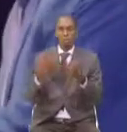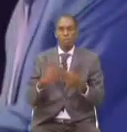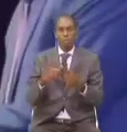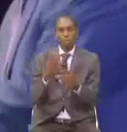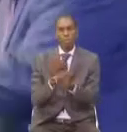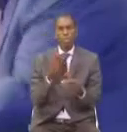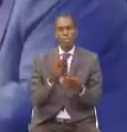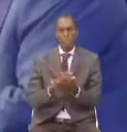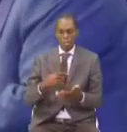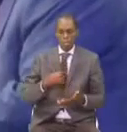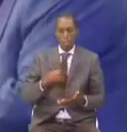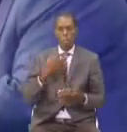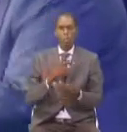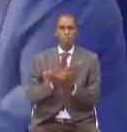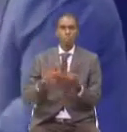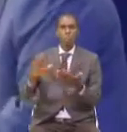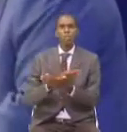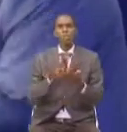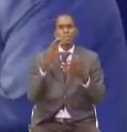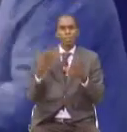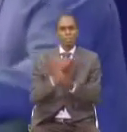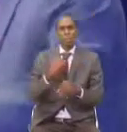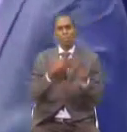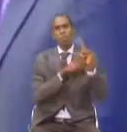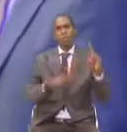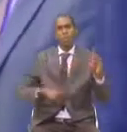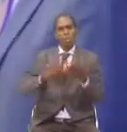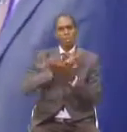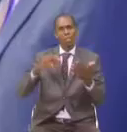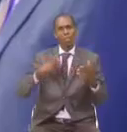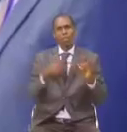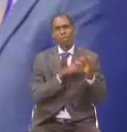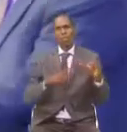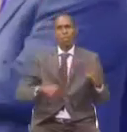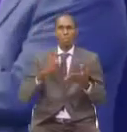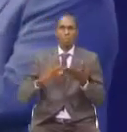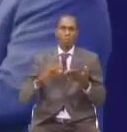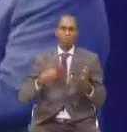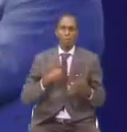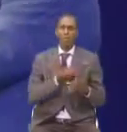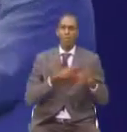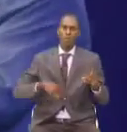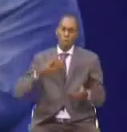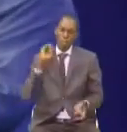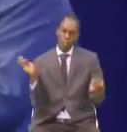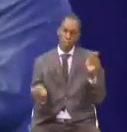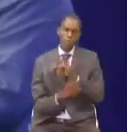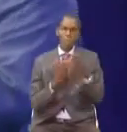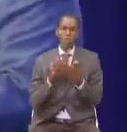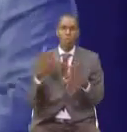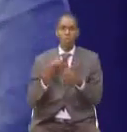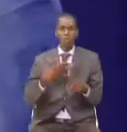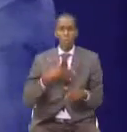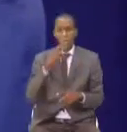Take me, Lord. Cleanse me, Lord. Forgive me, Lord. I turn away from evil. Where are you? The Lord is